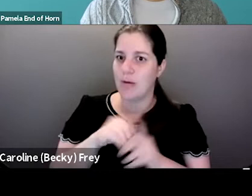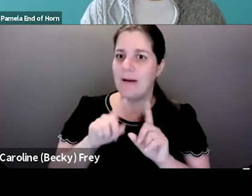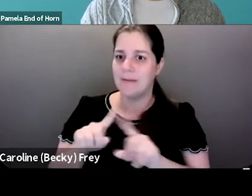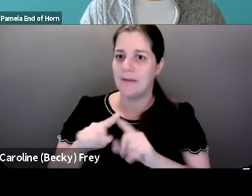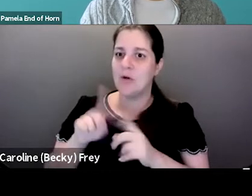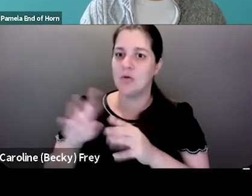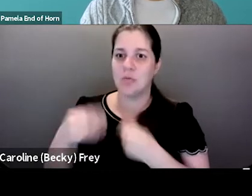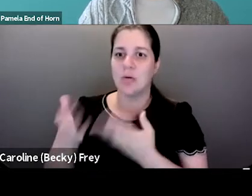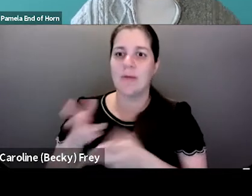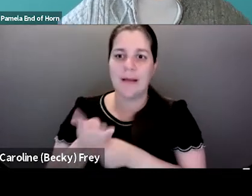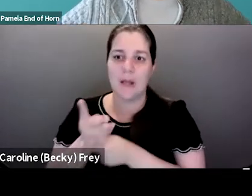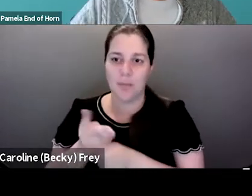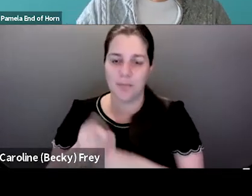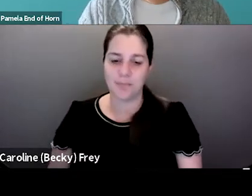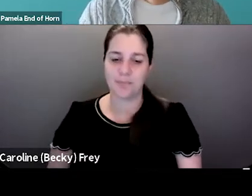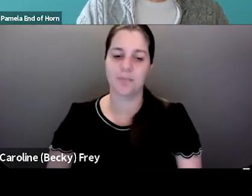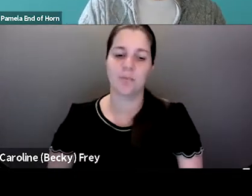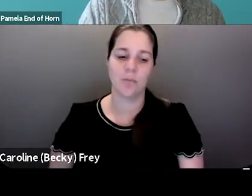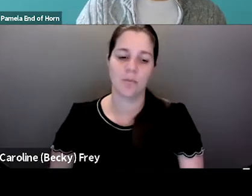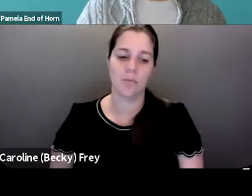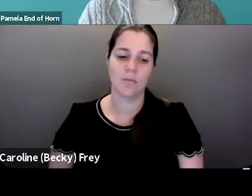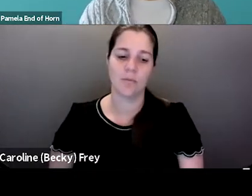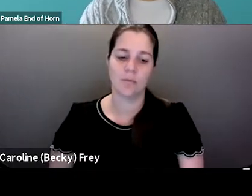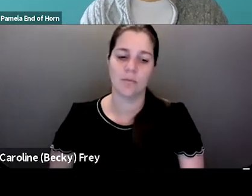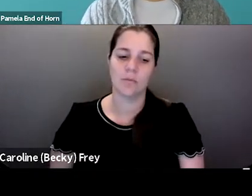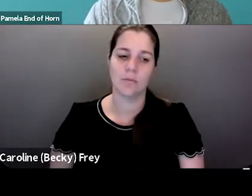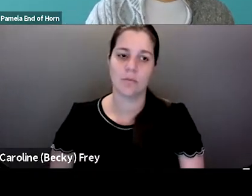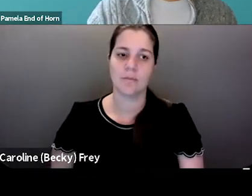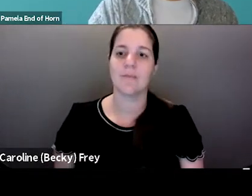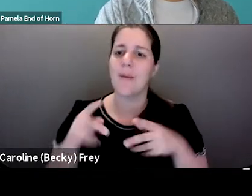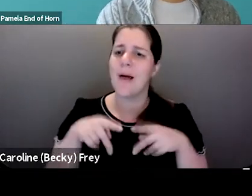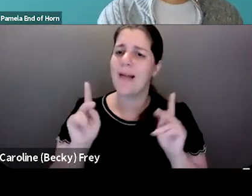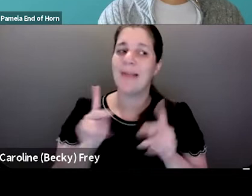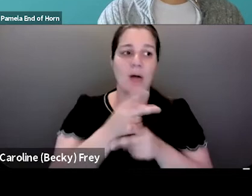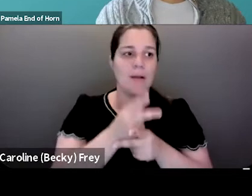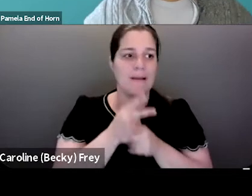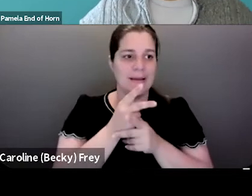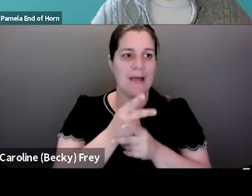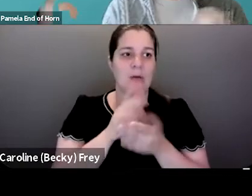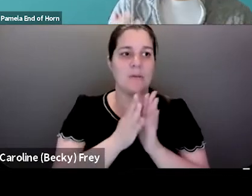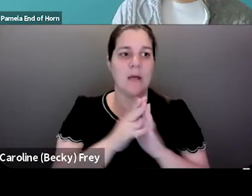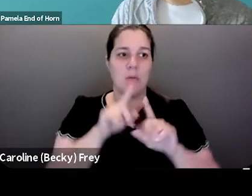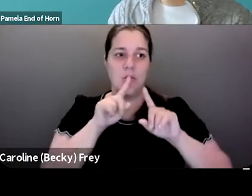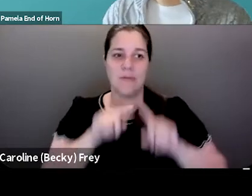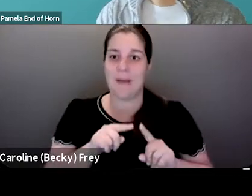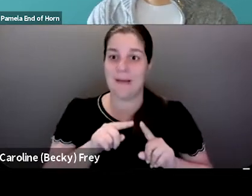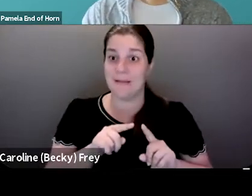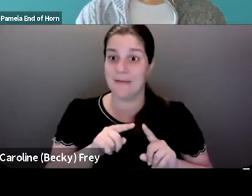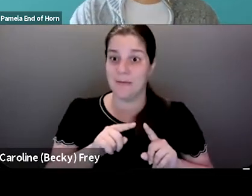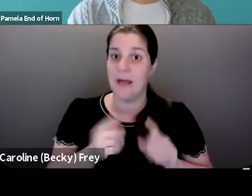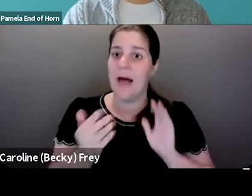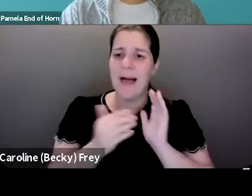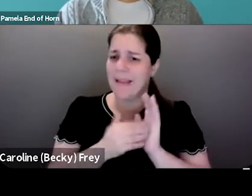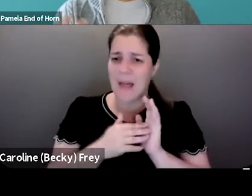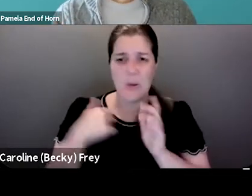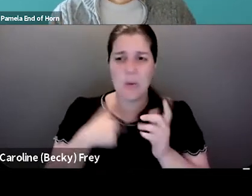that's provided, to allow the care to be responsive to the community felt needs and political patterns, especially when we're talking about